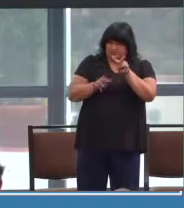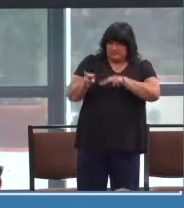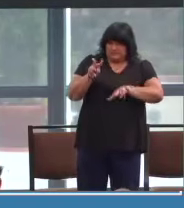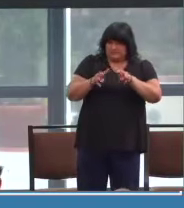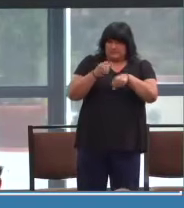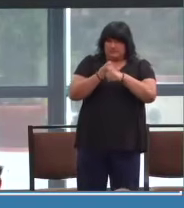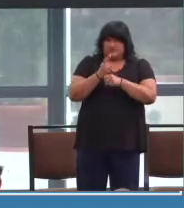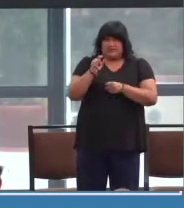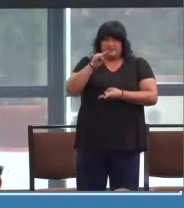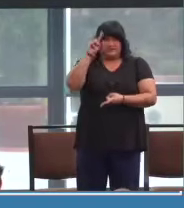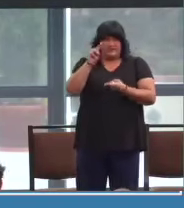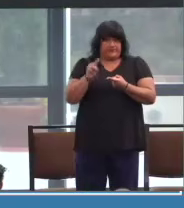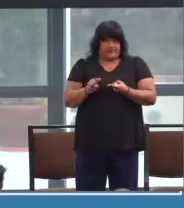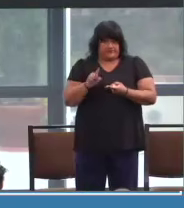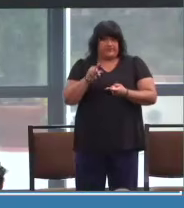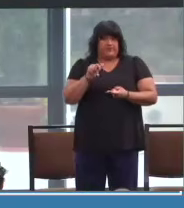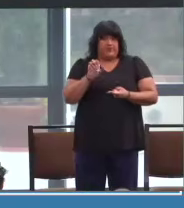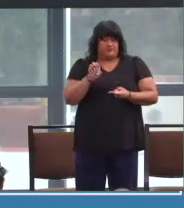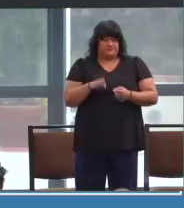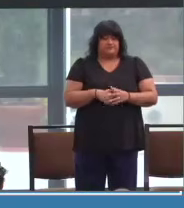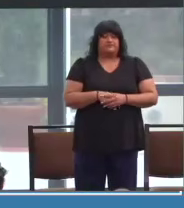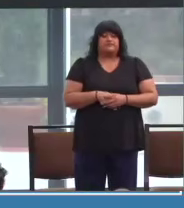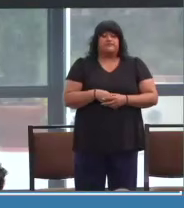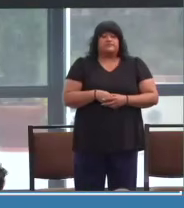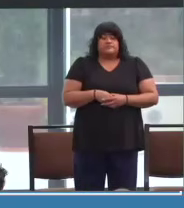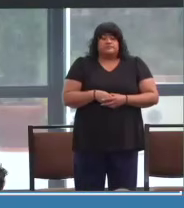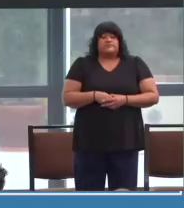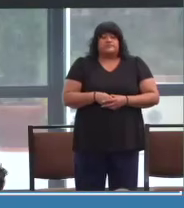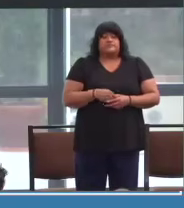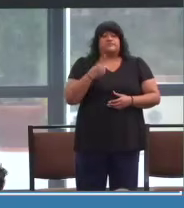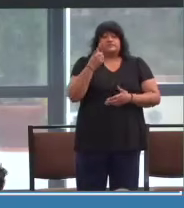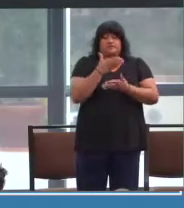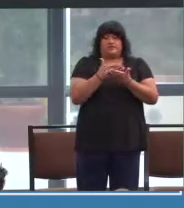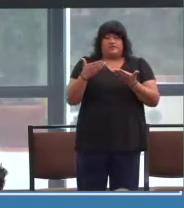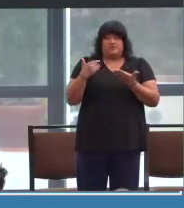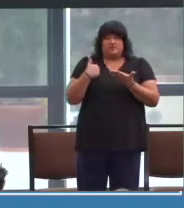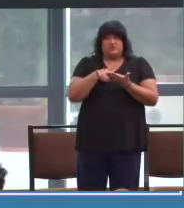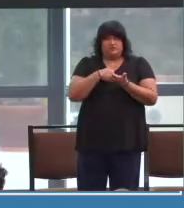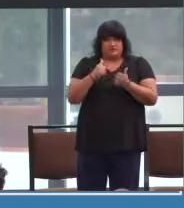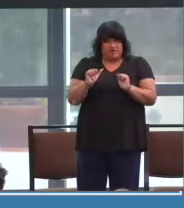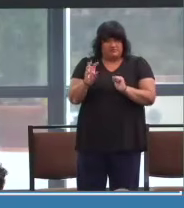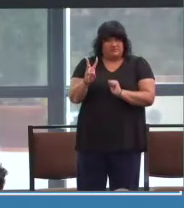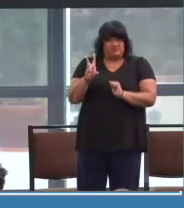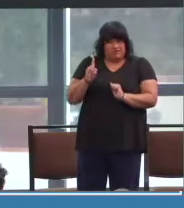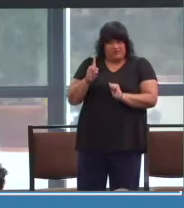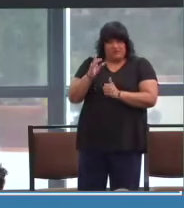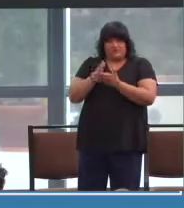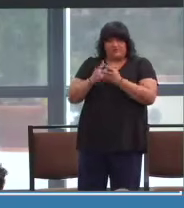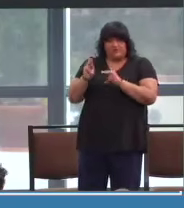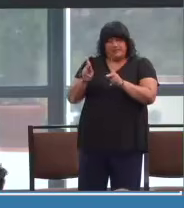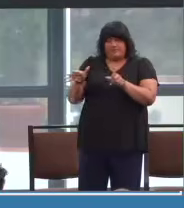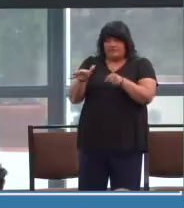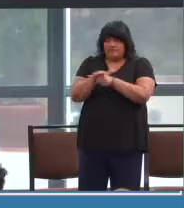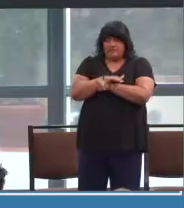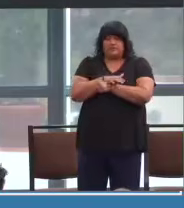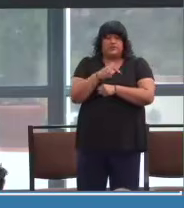glucocorticoid dosing down. When able, we try to withdraw the glucocorticoids entirely. And we use